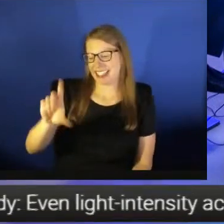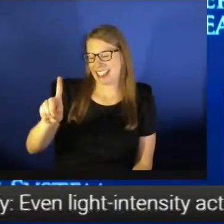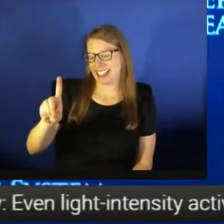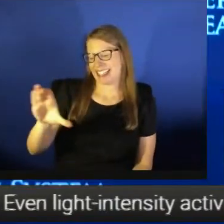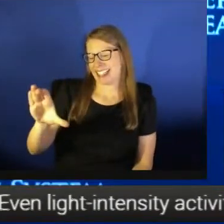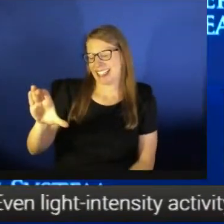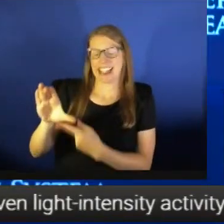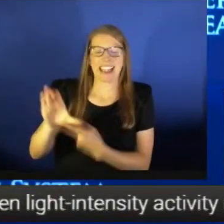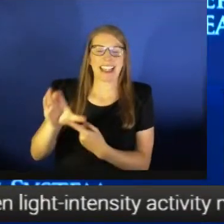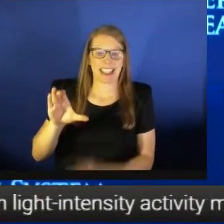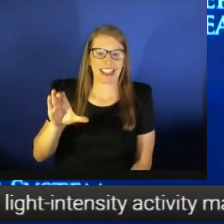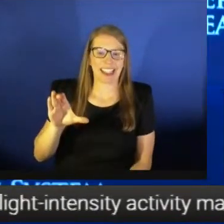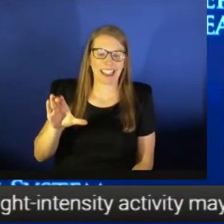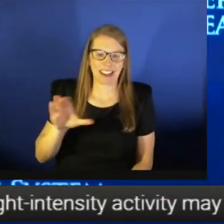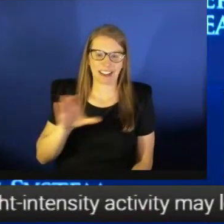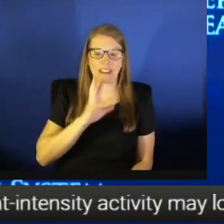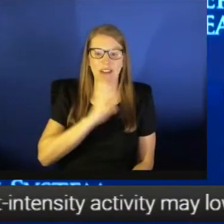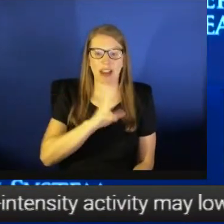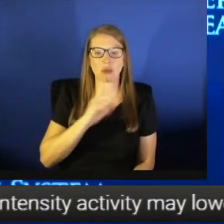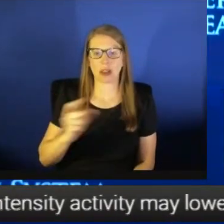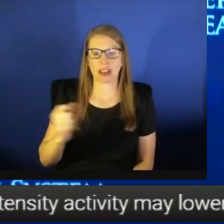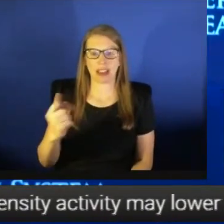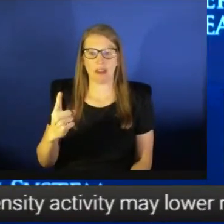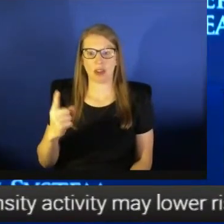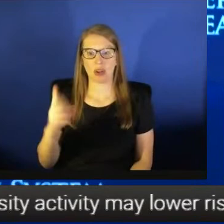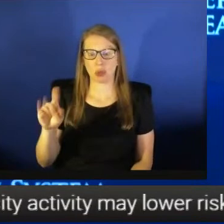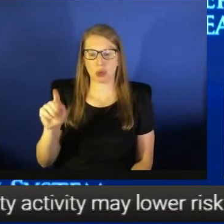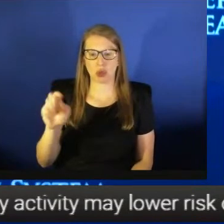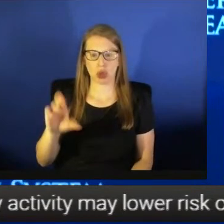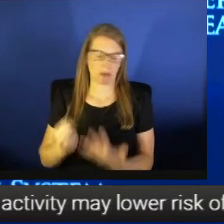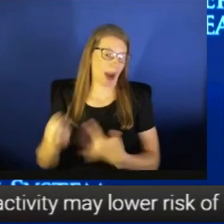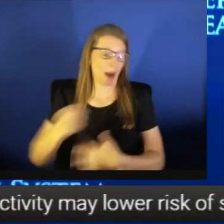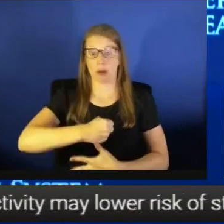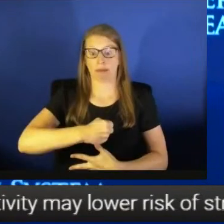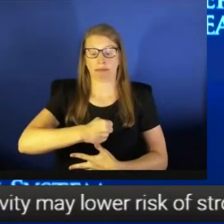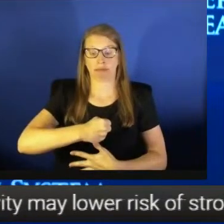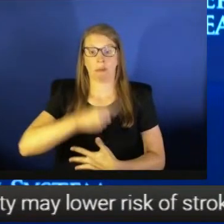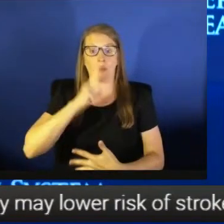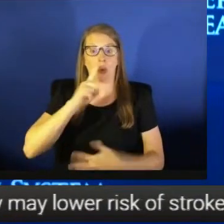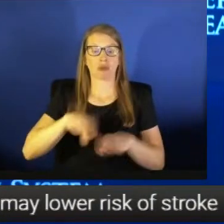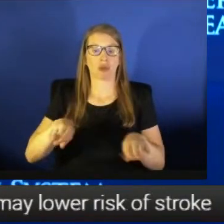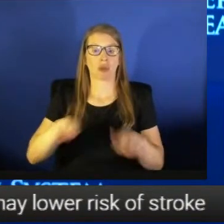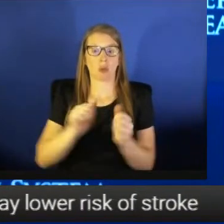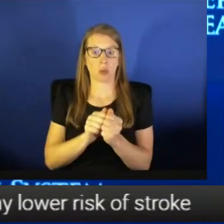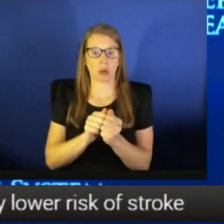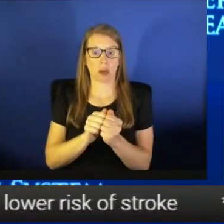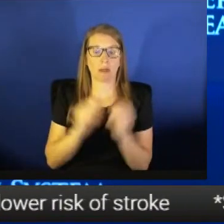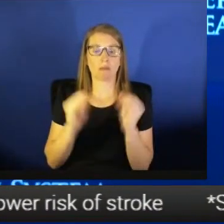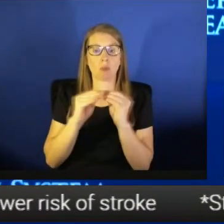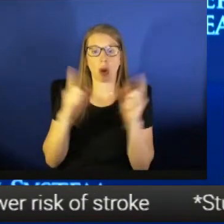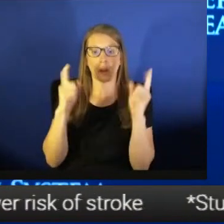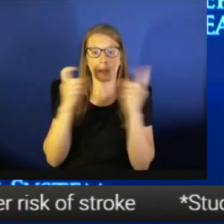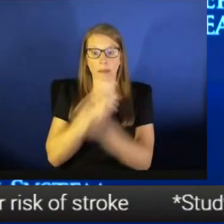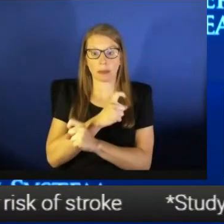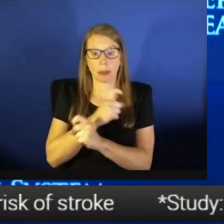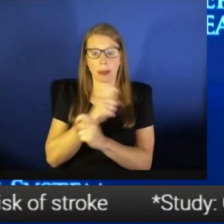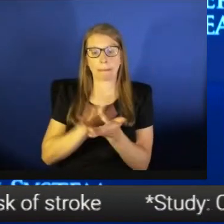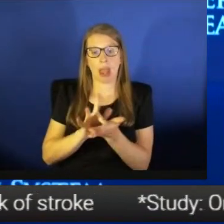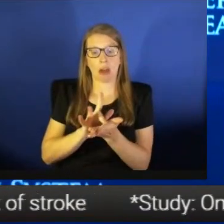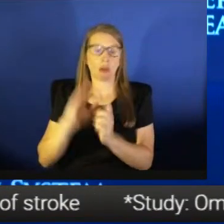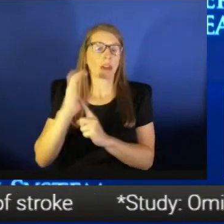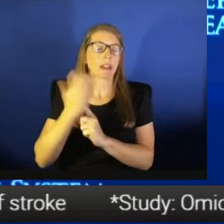the 5 to 11 boosters were prioritized for children with more complex medical conditions.